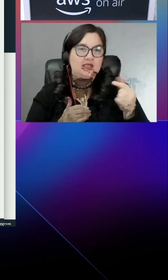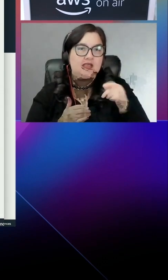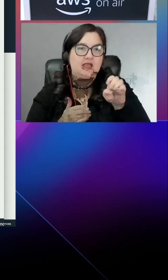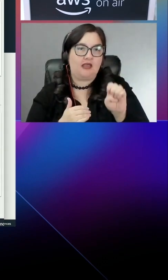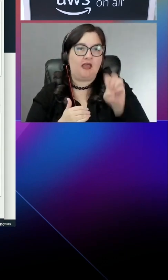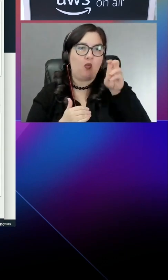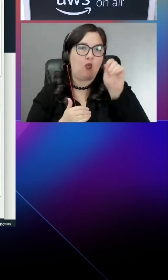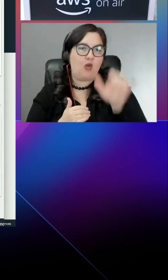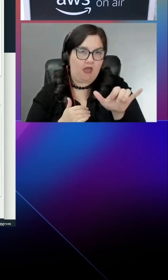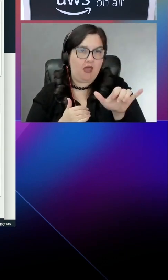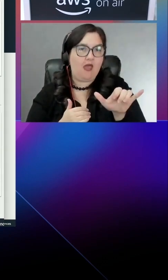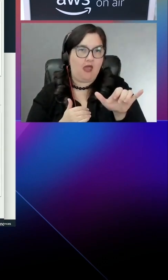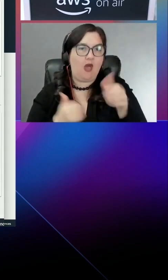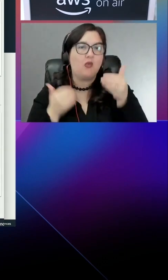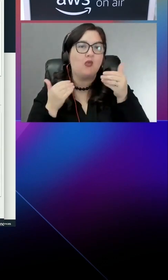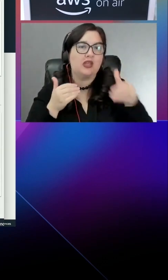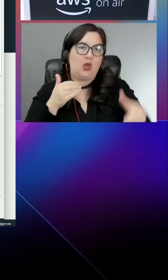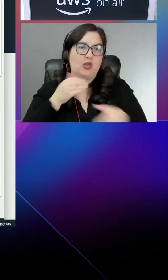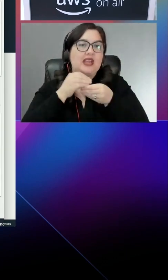where we attach both our VIFs.